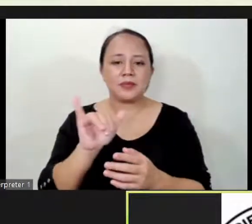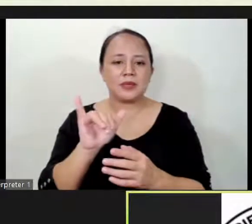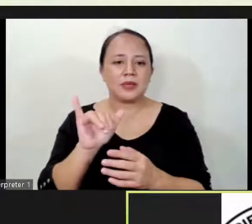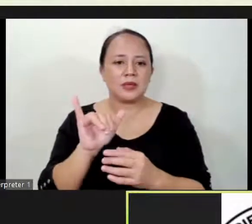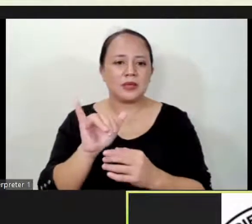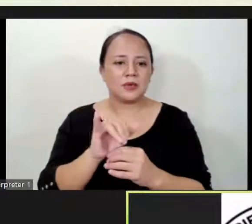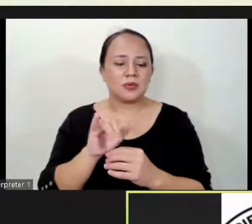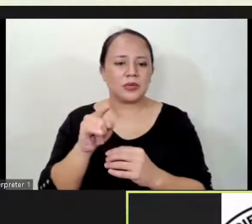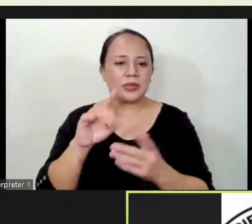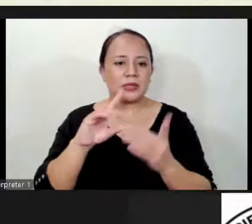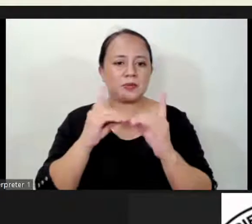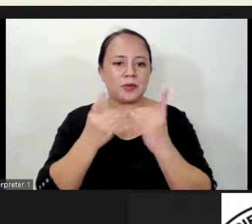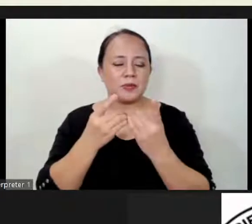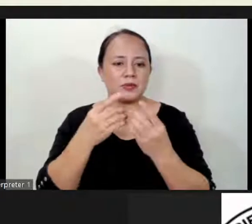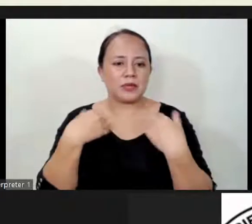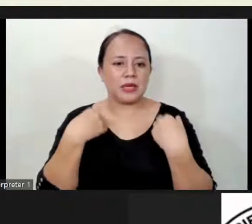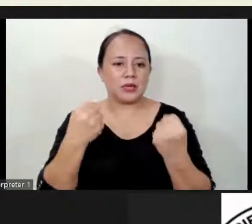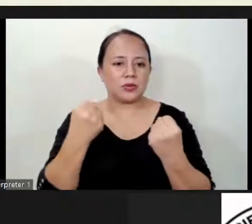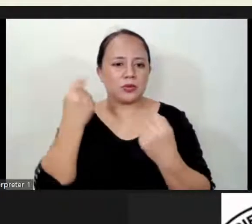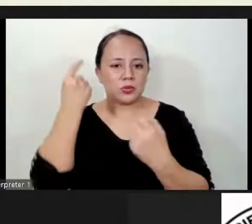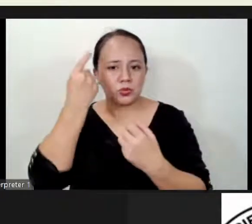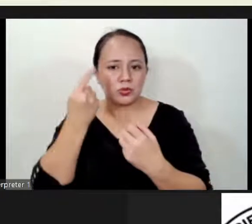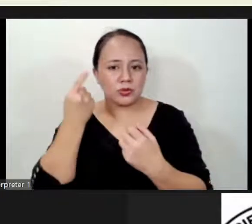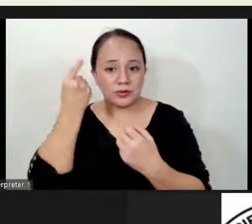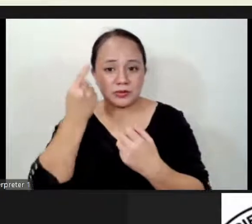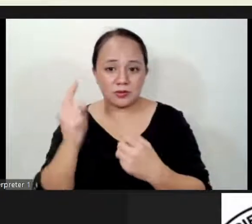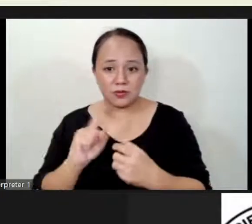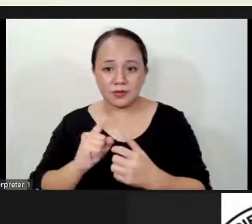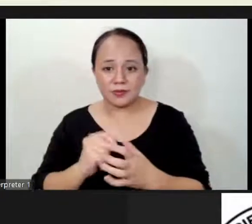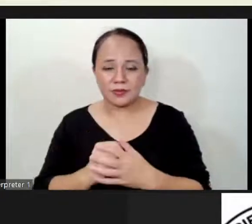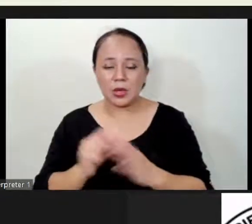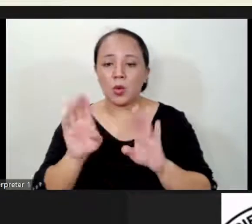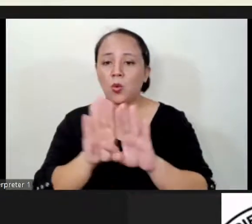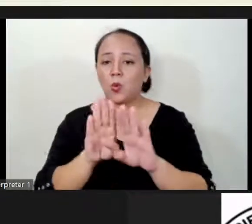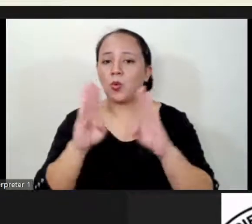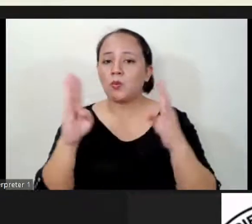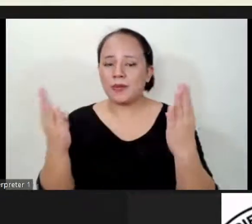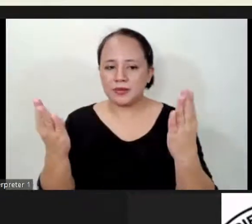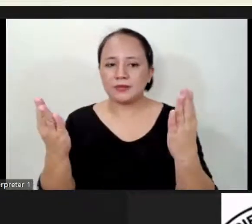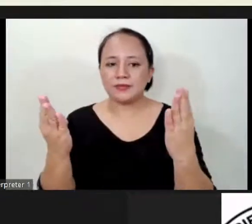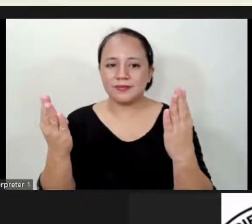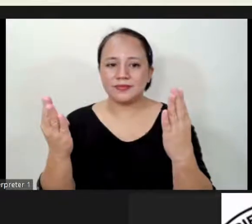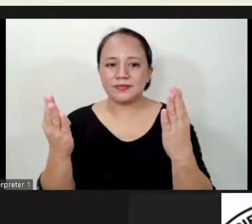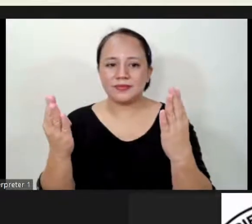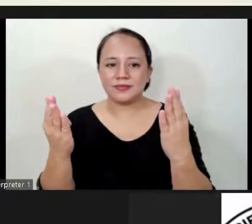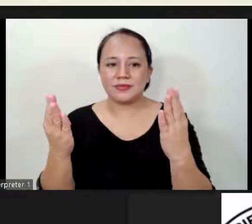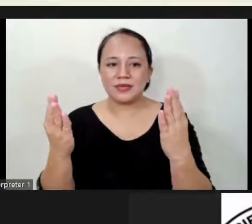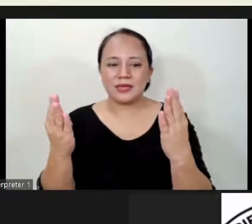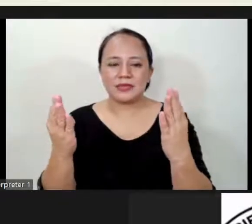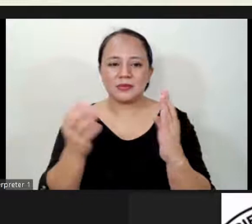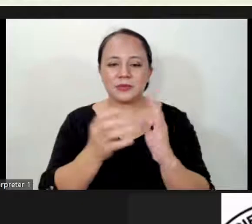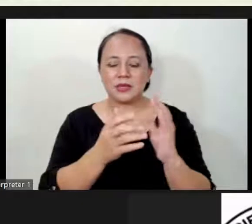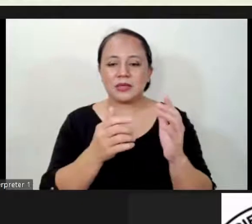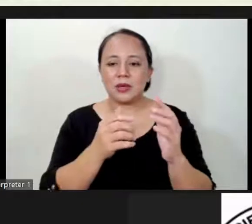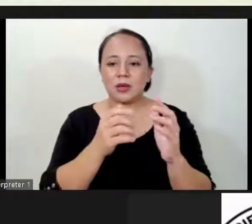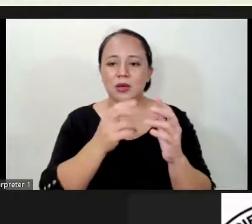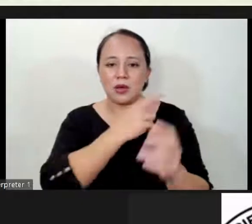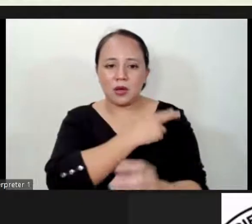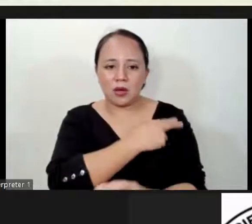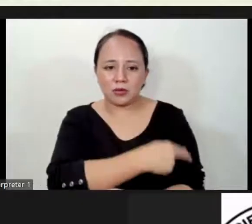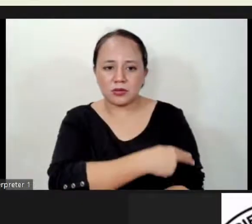the Department of Health to consider opening the ability of hospitals